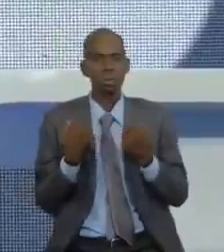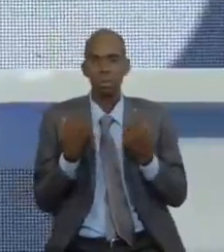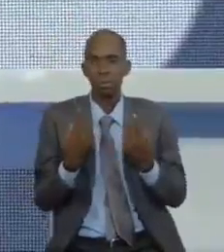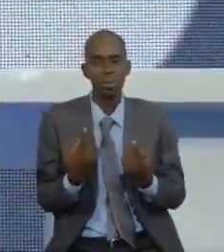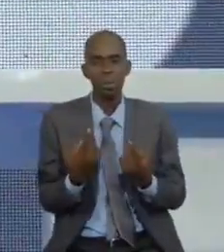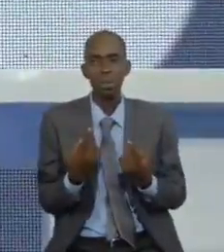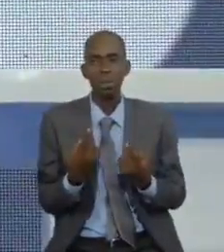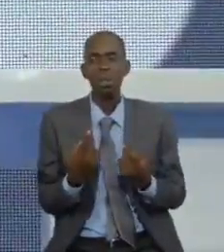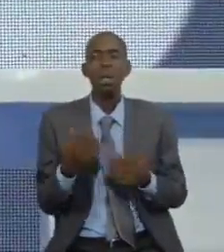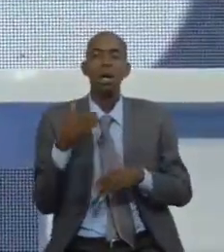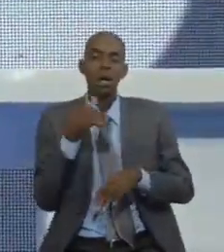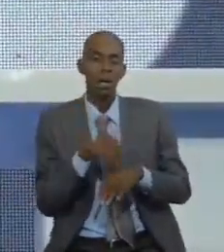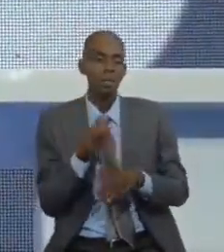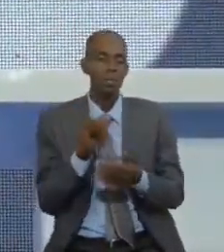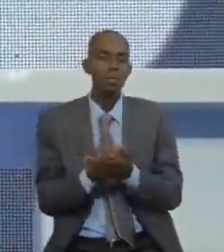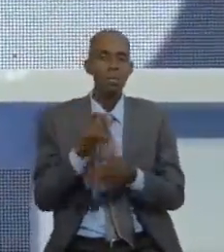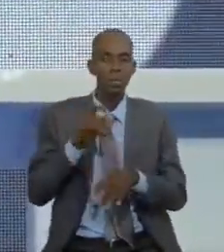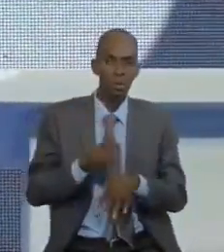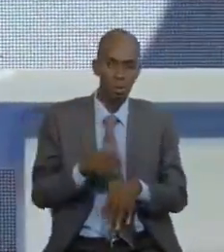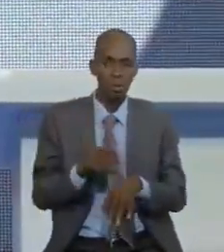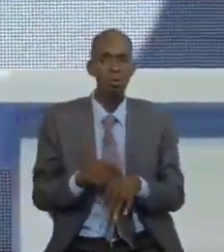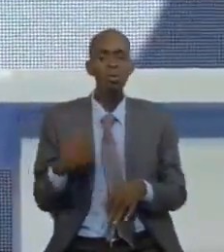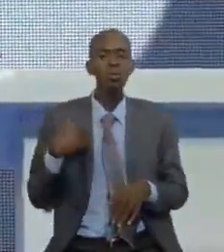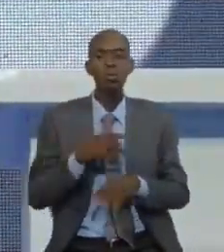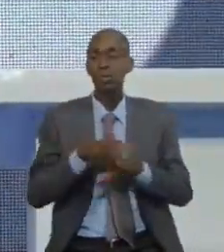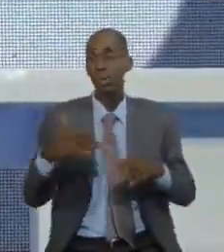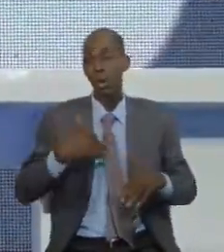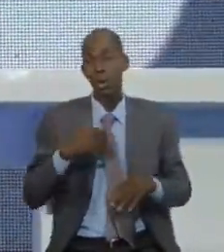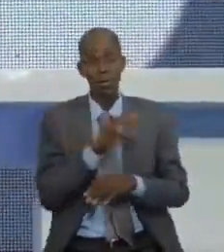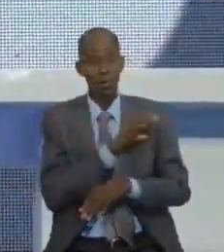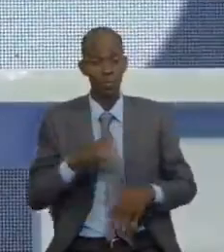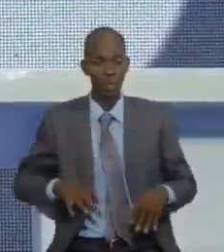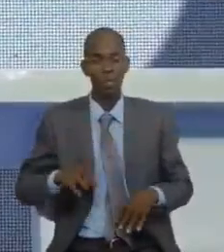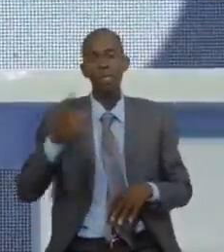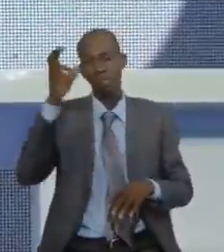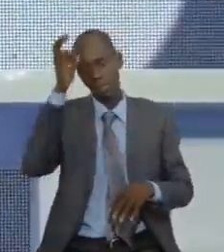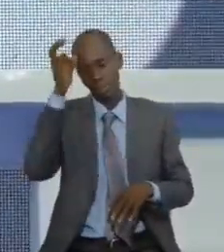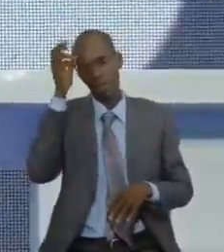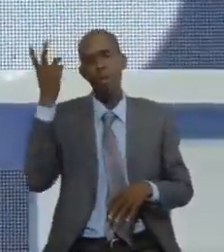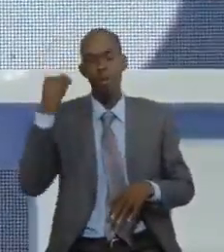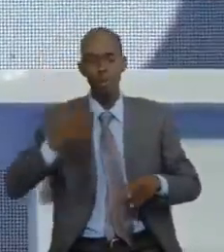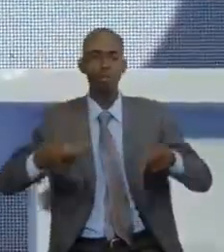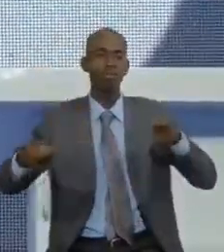At that time, when we didn't have Christ, Satan was running the show.